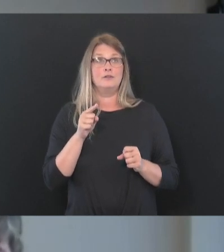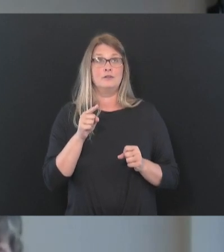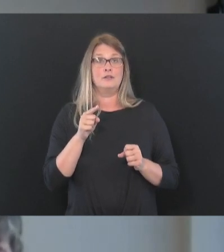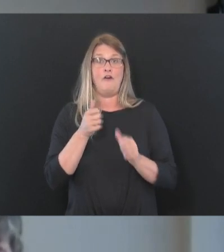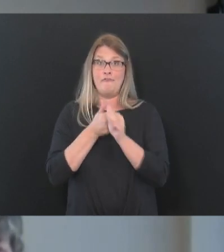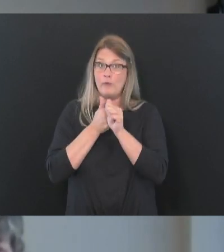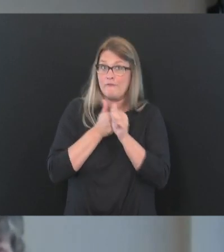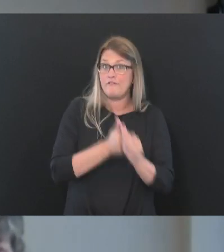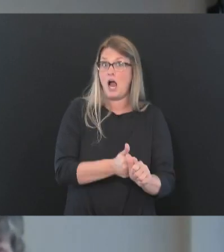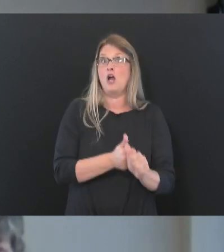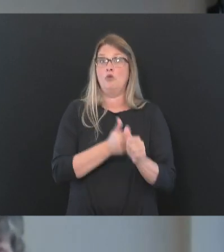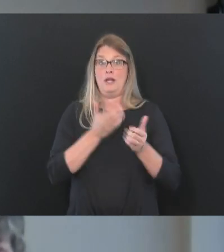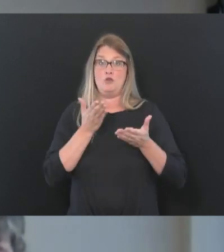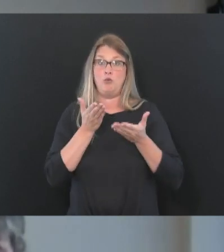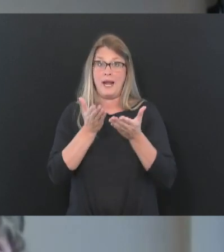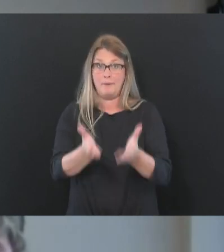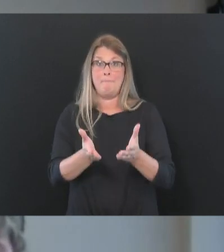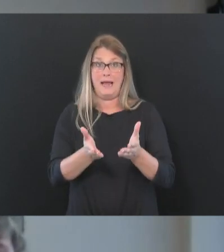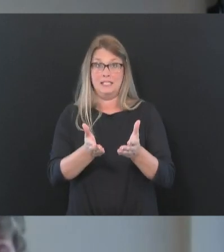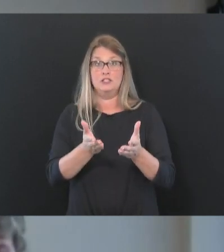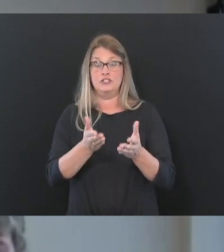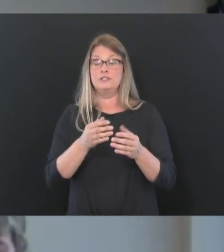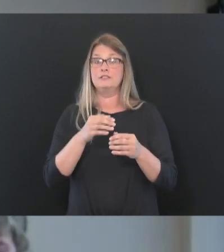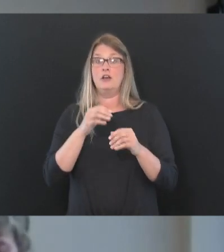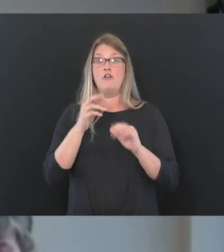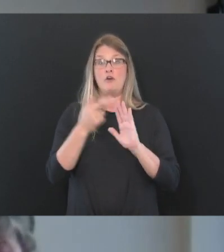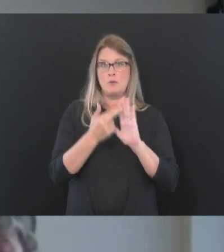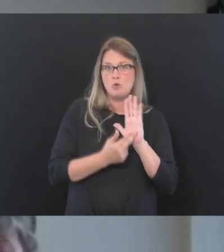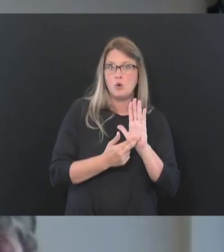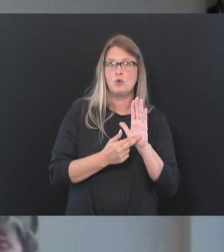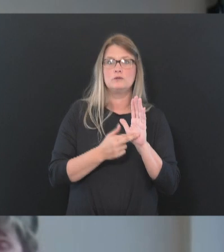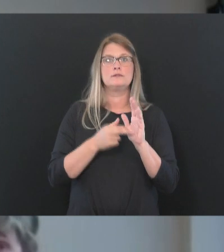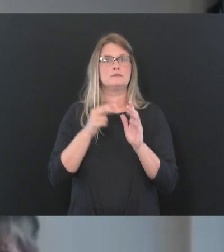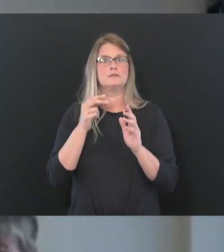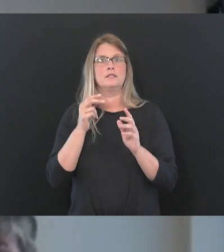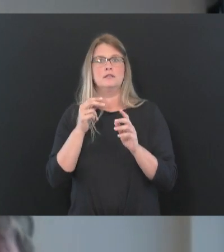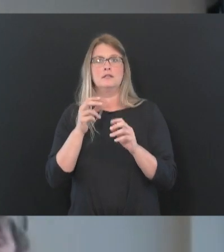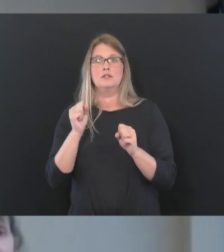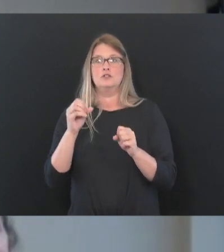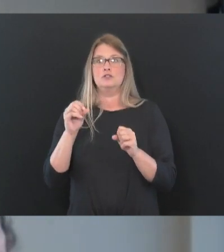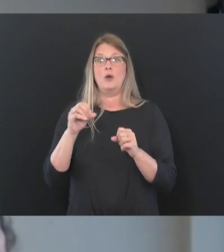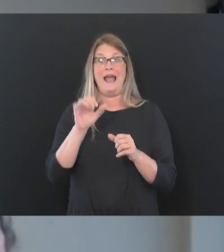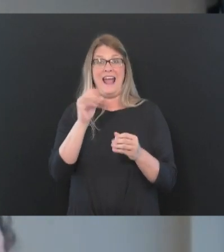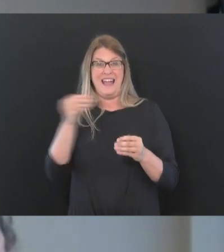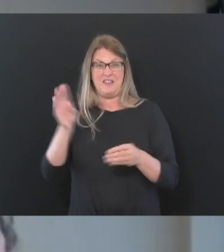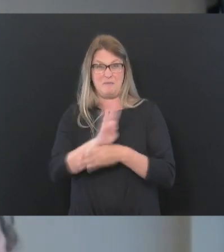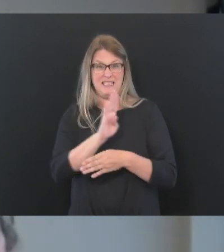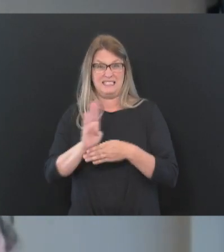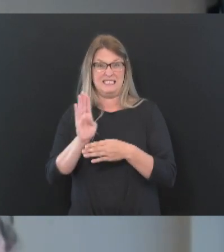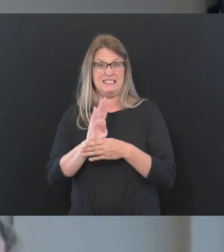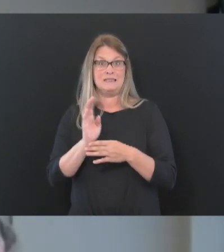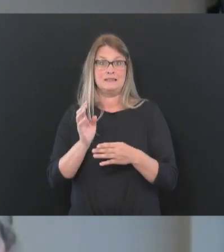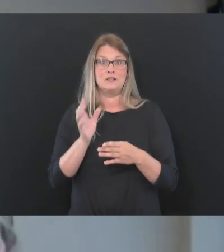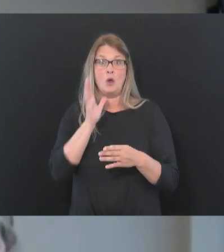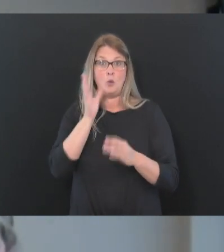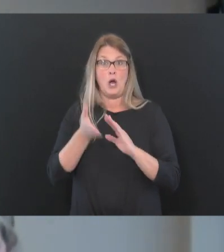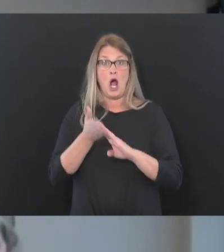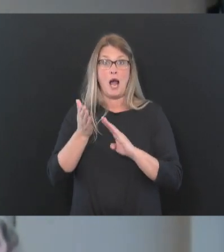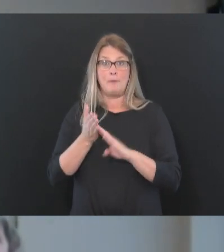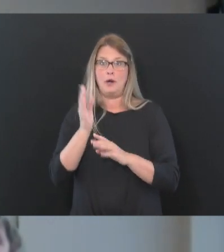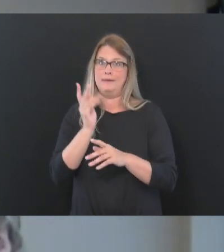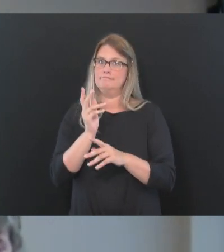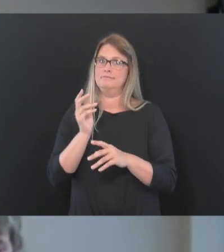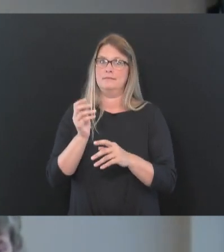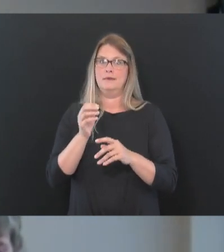adhere to those recommendations that are being made by your local health departments, that businesses really do operate along these lines that maintain physical